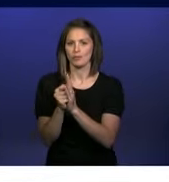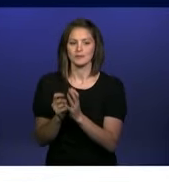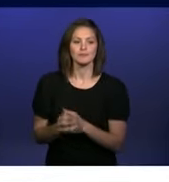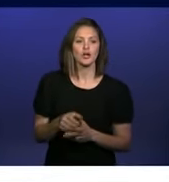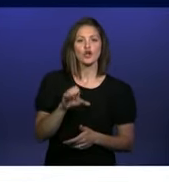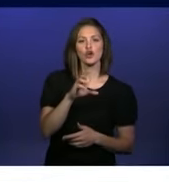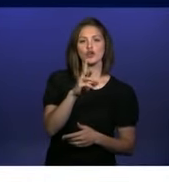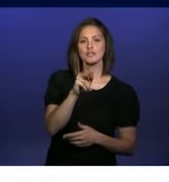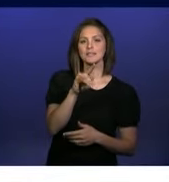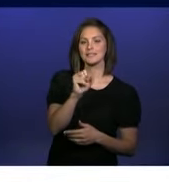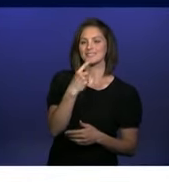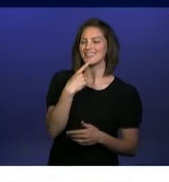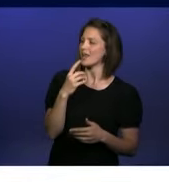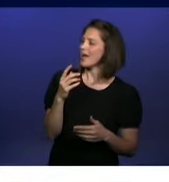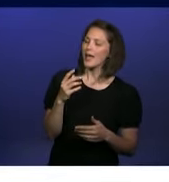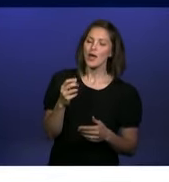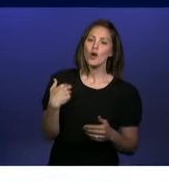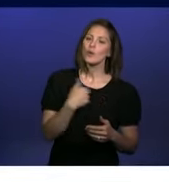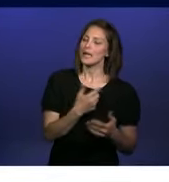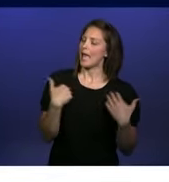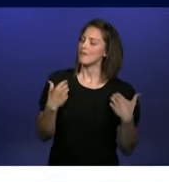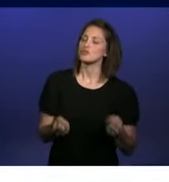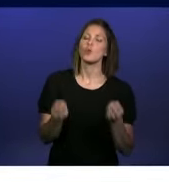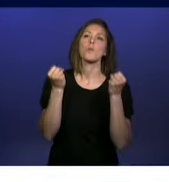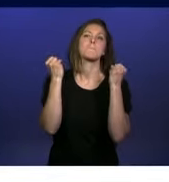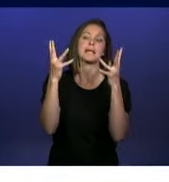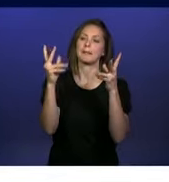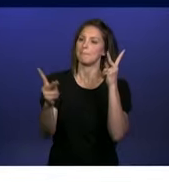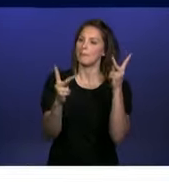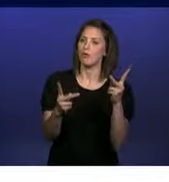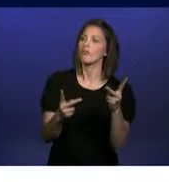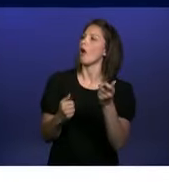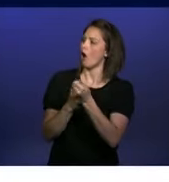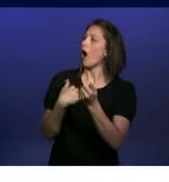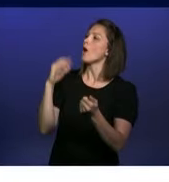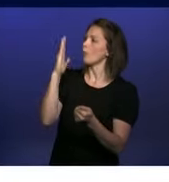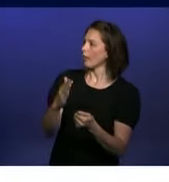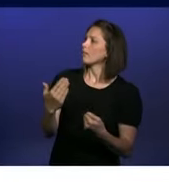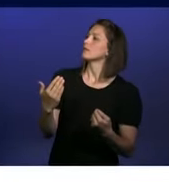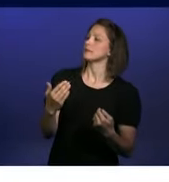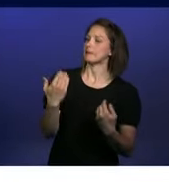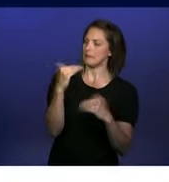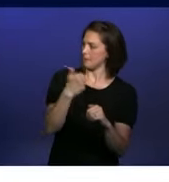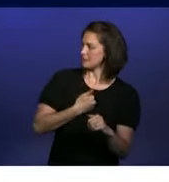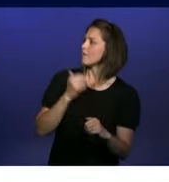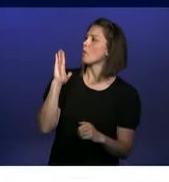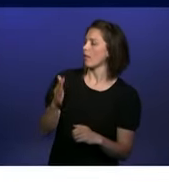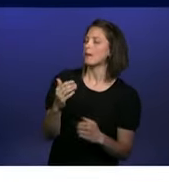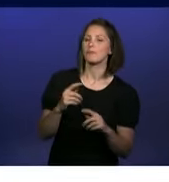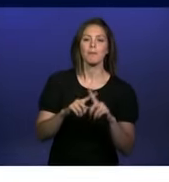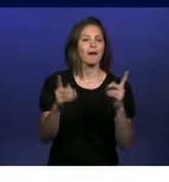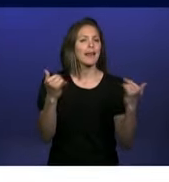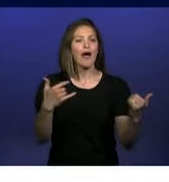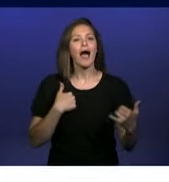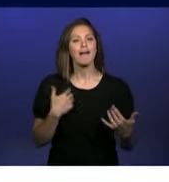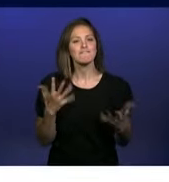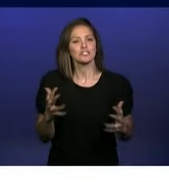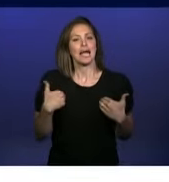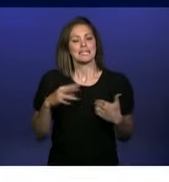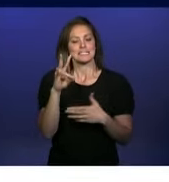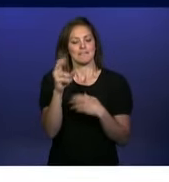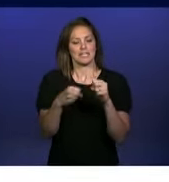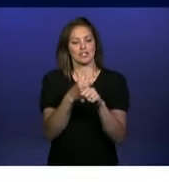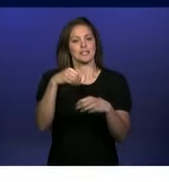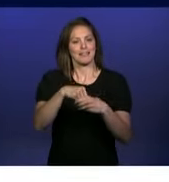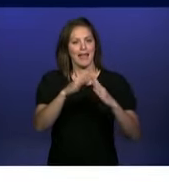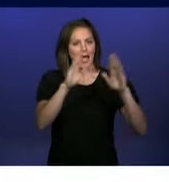the road to Congress is littered with bodies that have signed pledges. I would point to my past. I was 8 years mayor of Provo, 7 years in the House. People don't have to